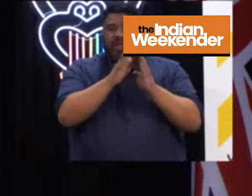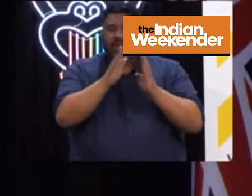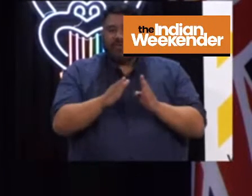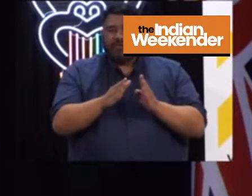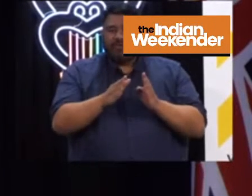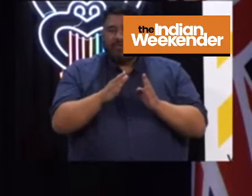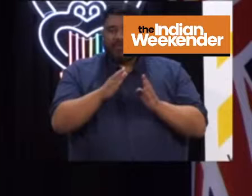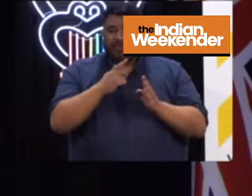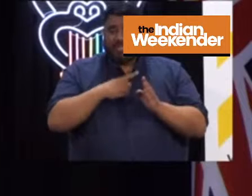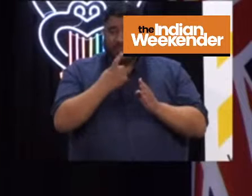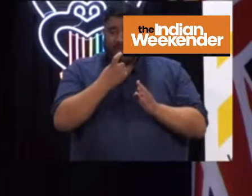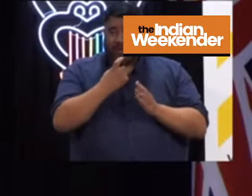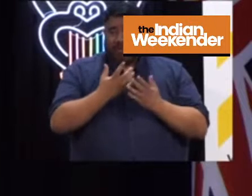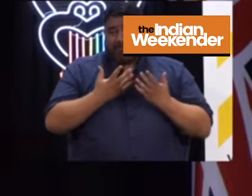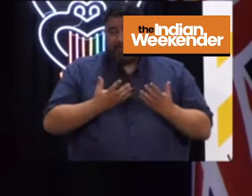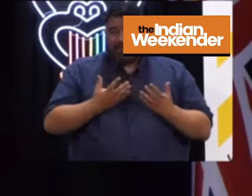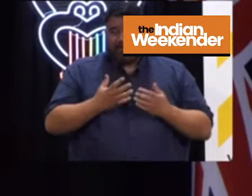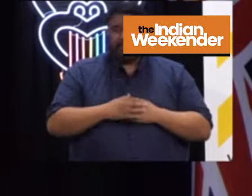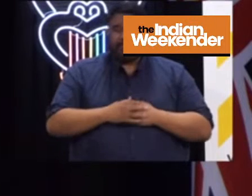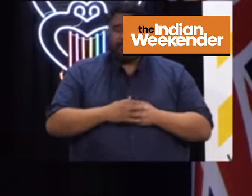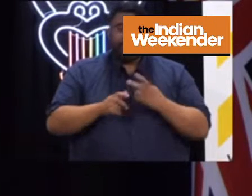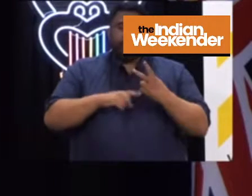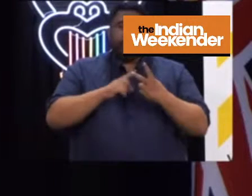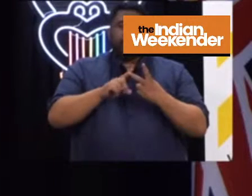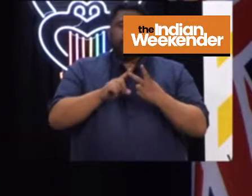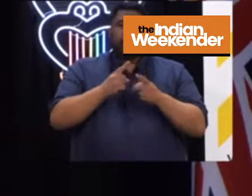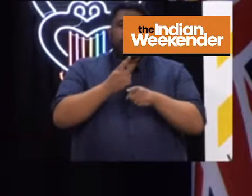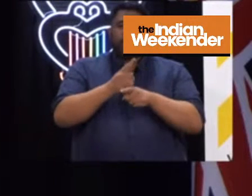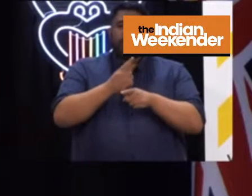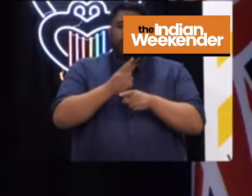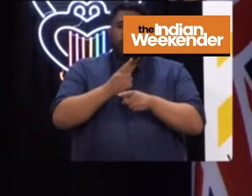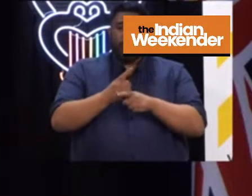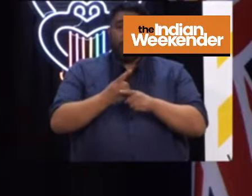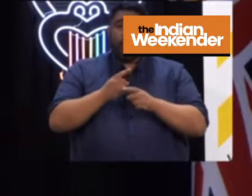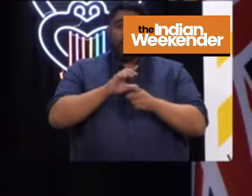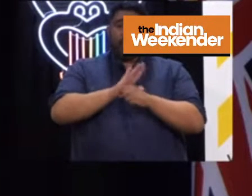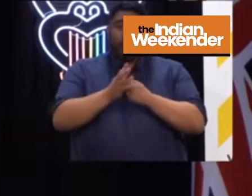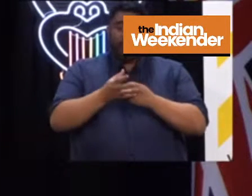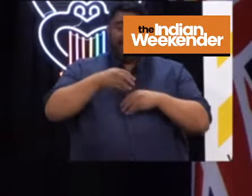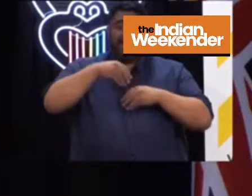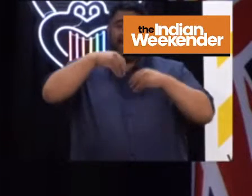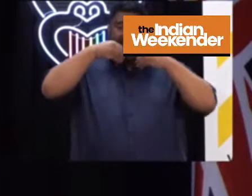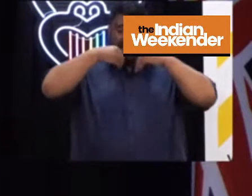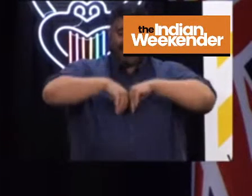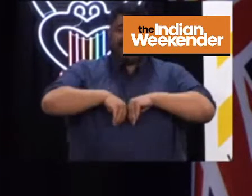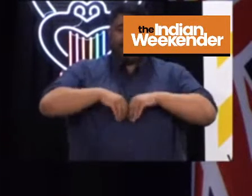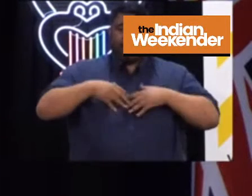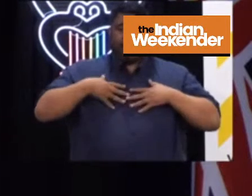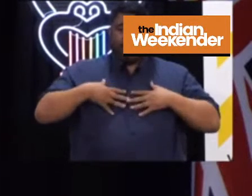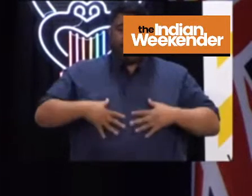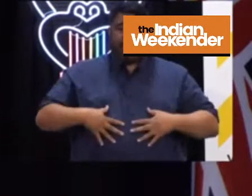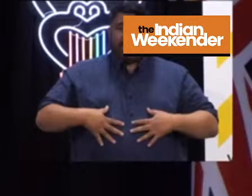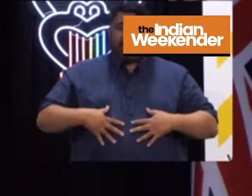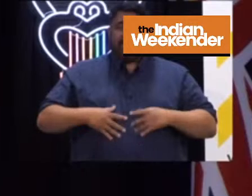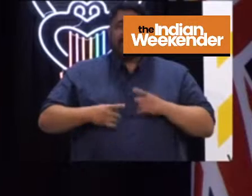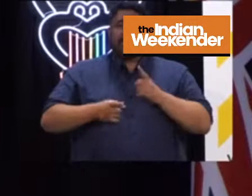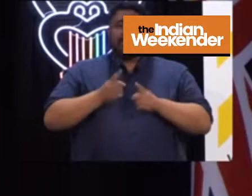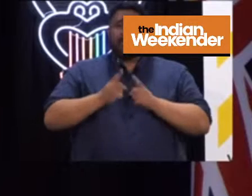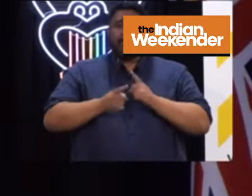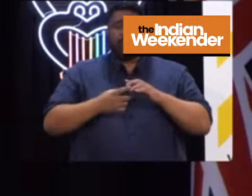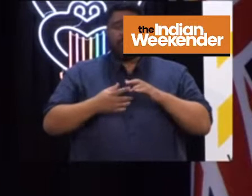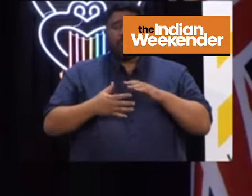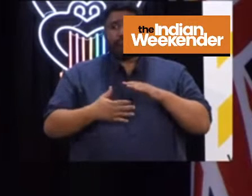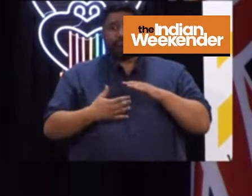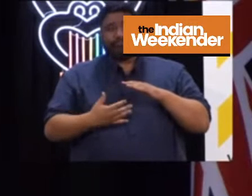that the incubation period can be quite lengthy for some people. And so, again, we've seen at least or around 16% of